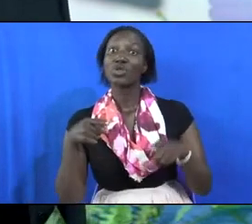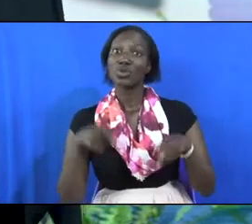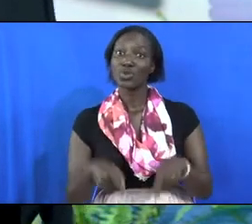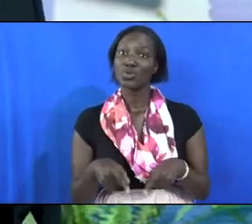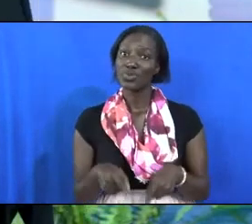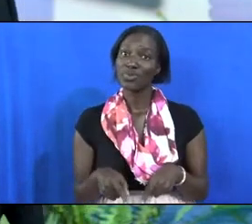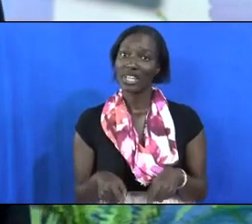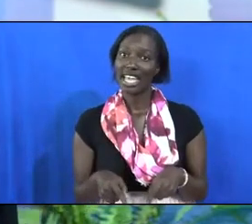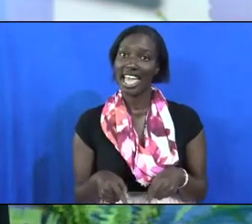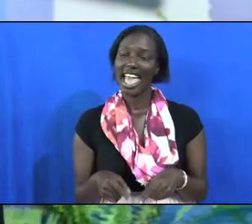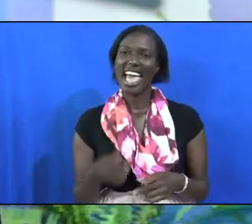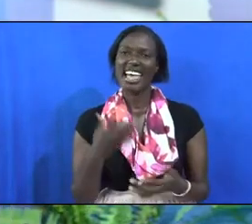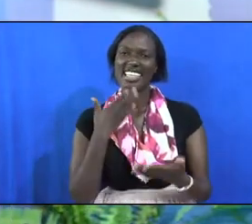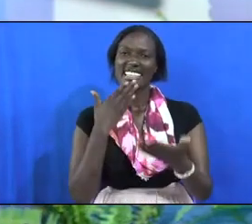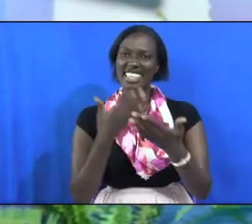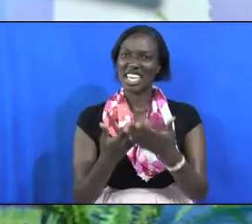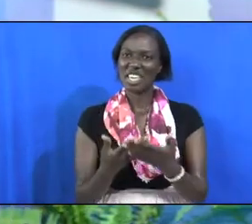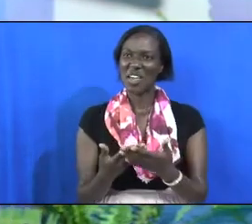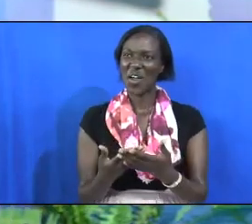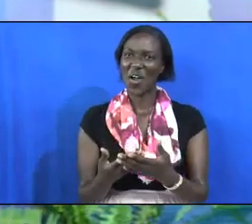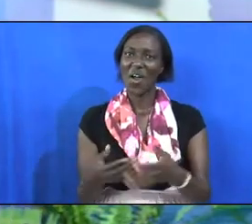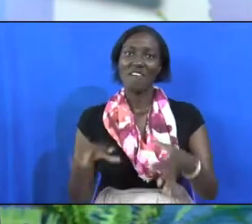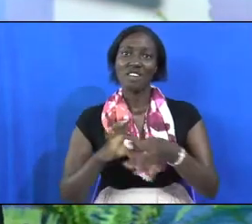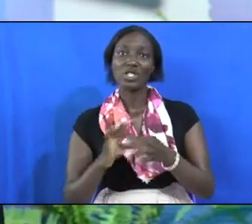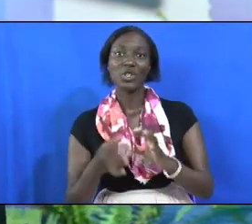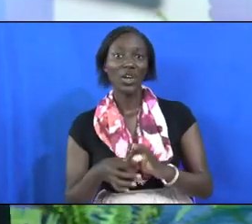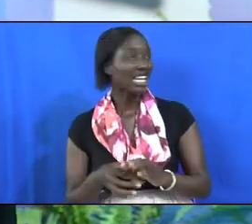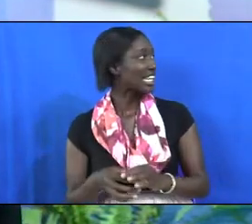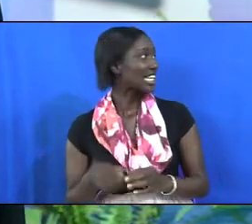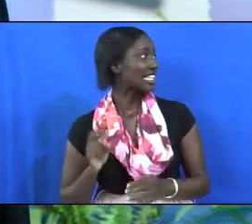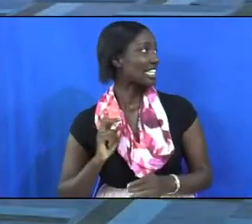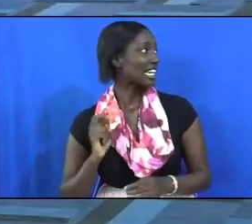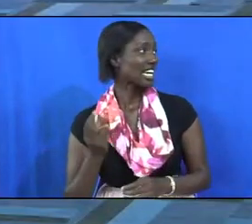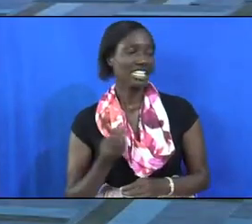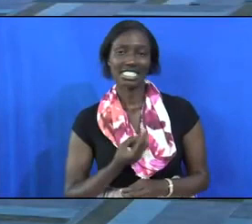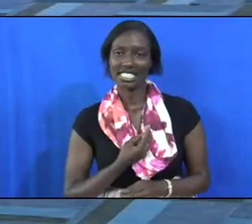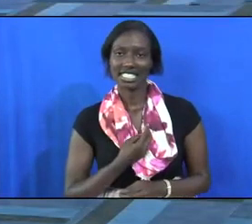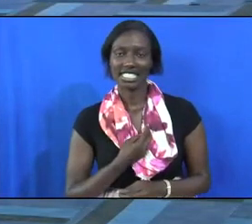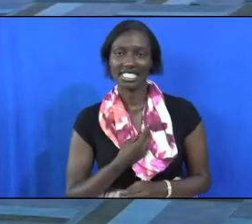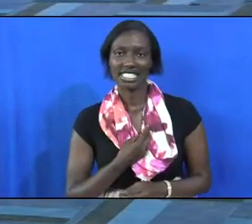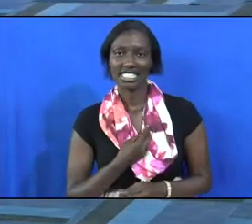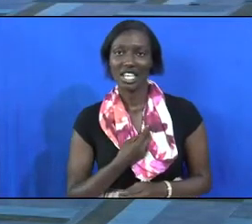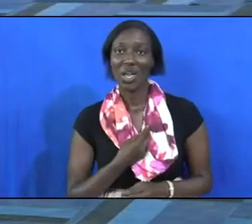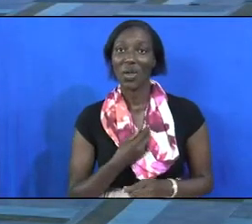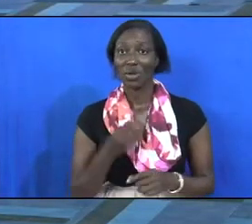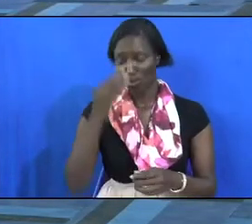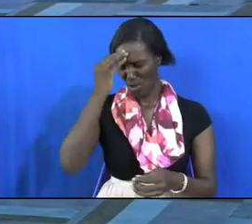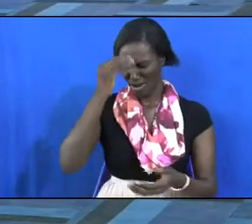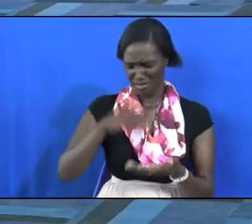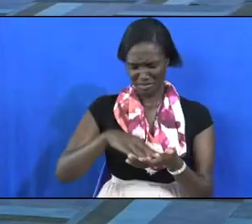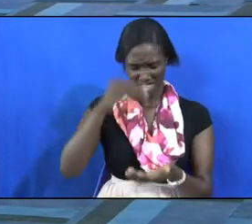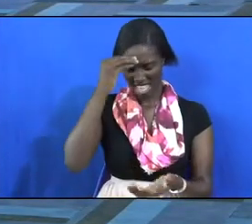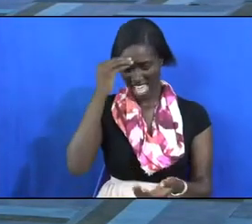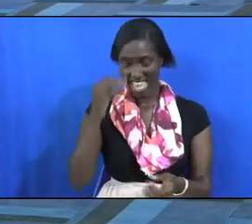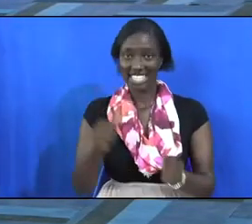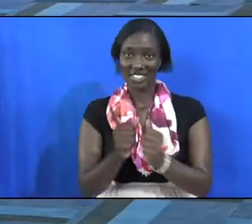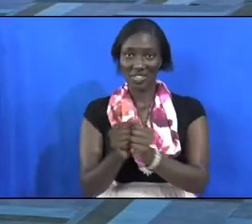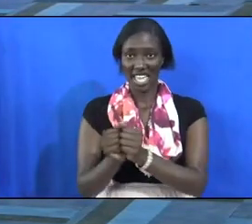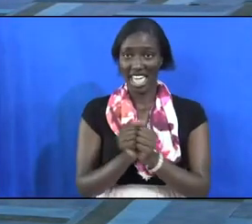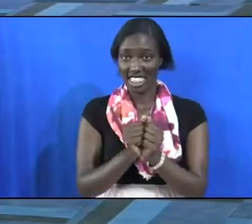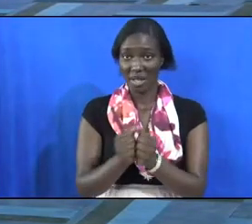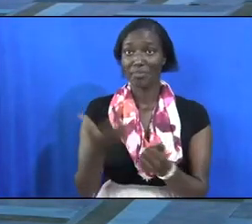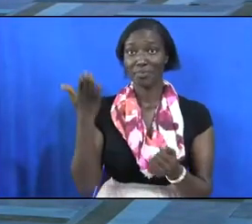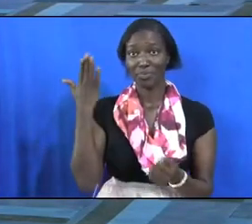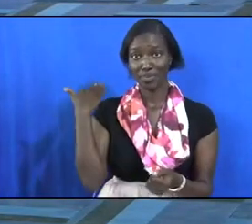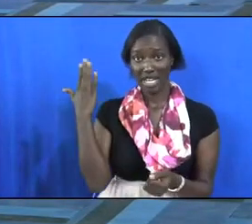Today, thank you for joining us today for our lesson. And we are going to learn together. Previously, in